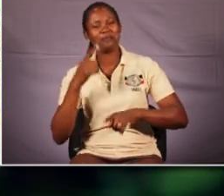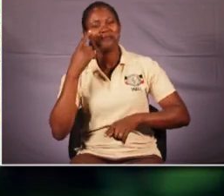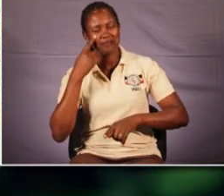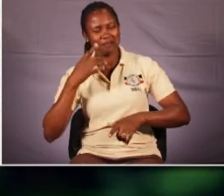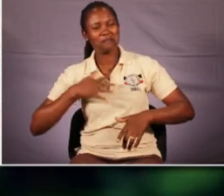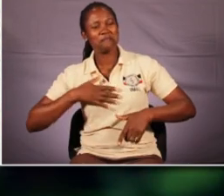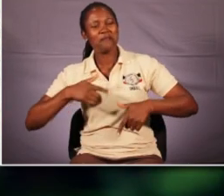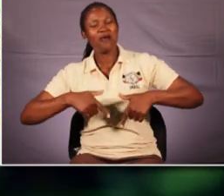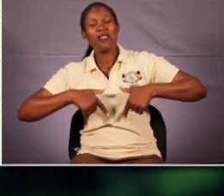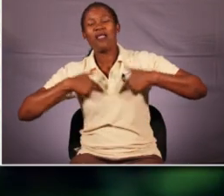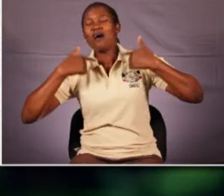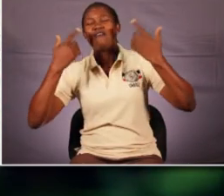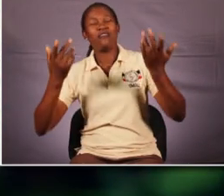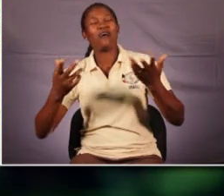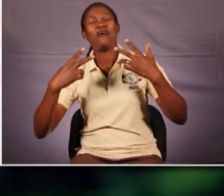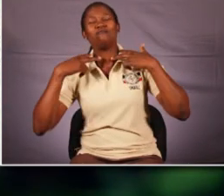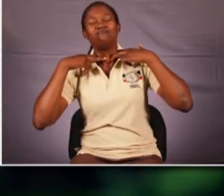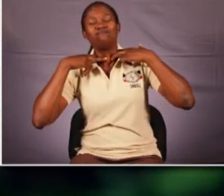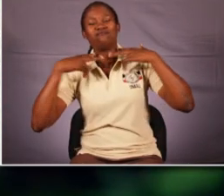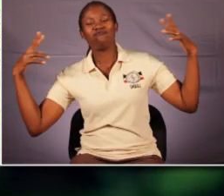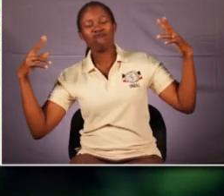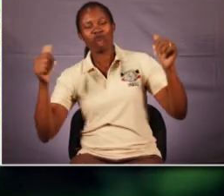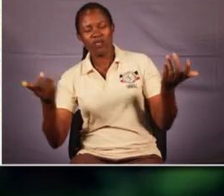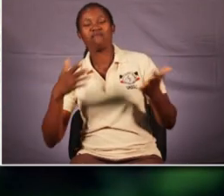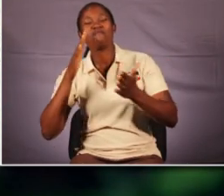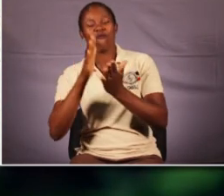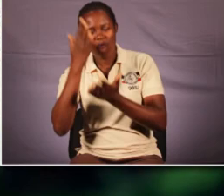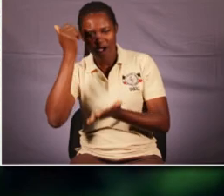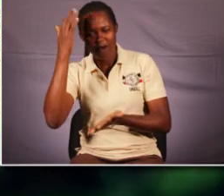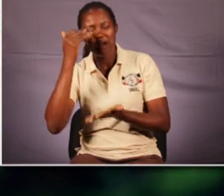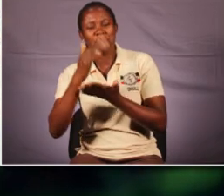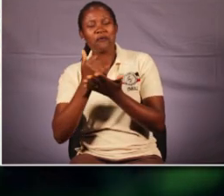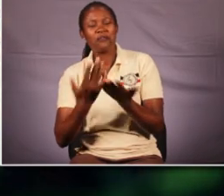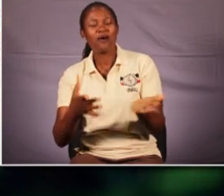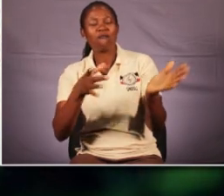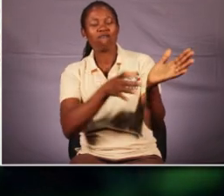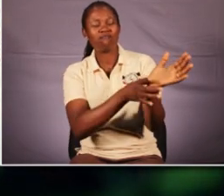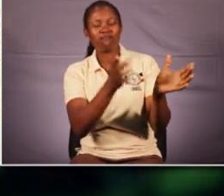I saw myself as a freed slave because I became unshackled.